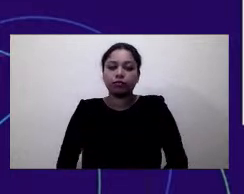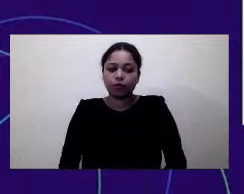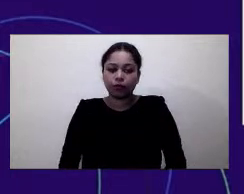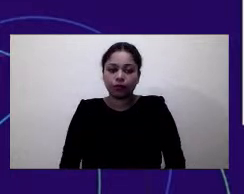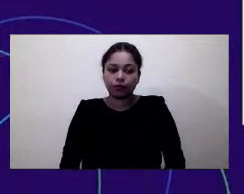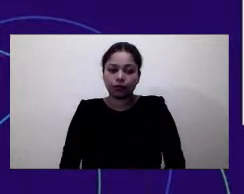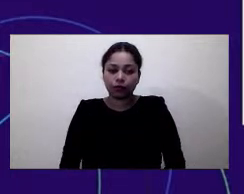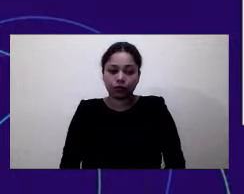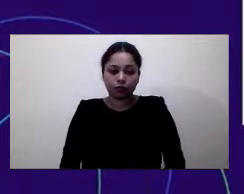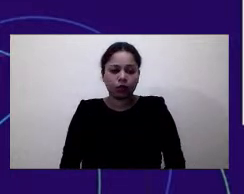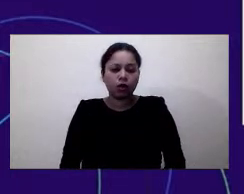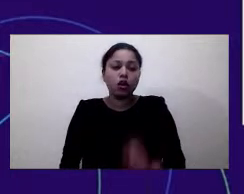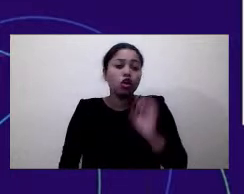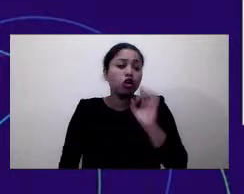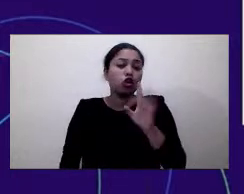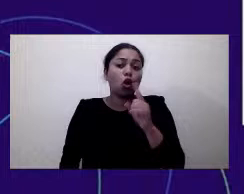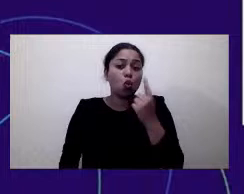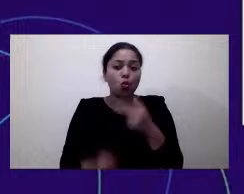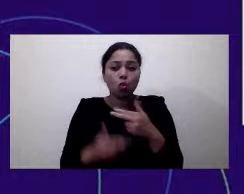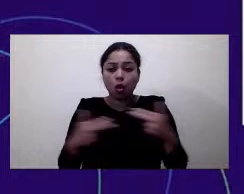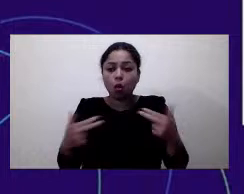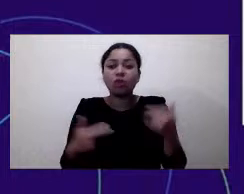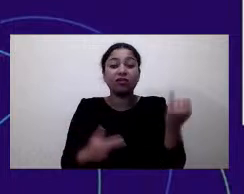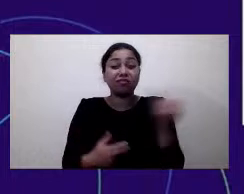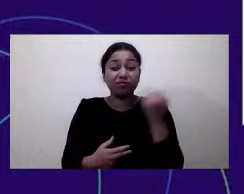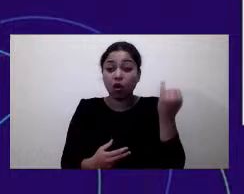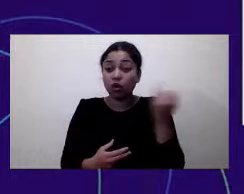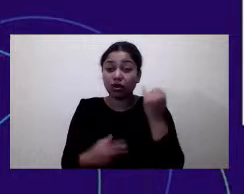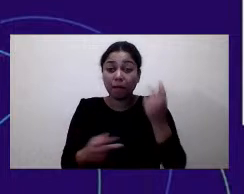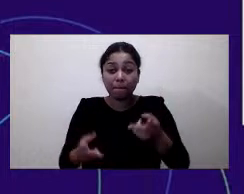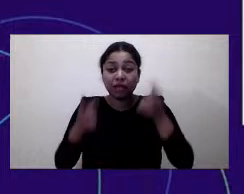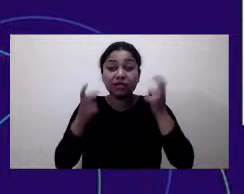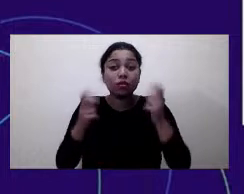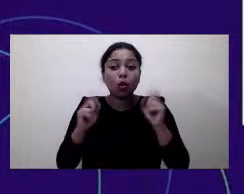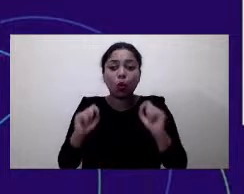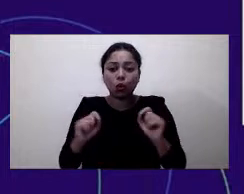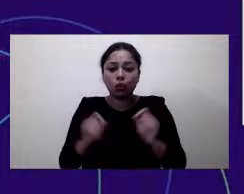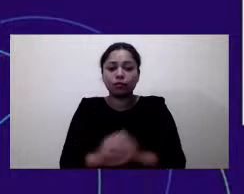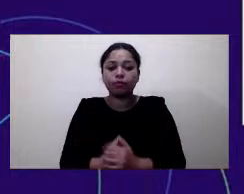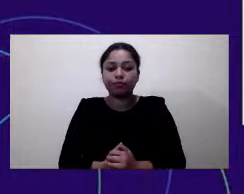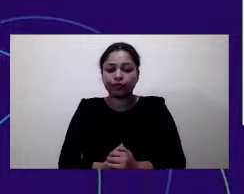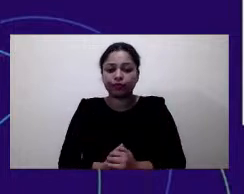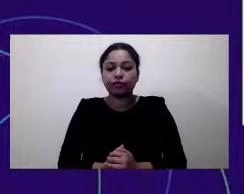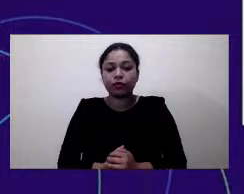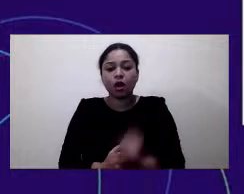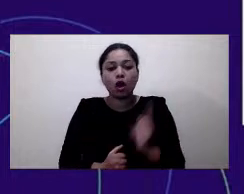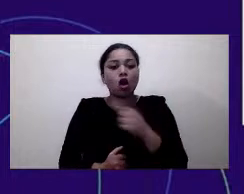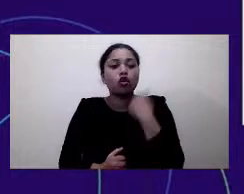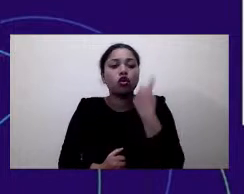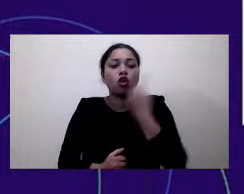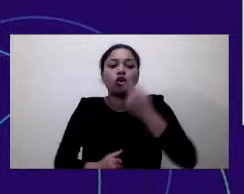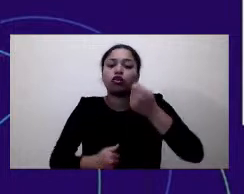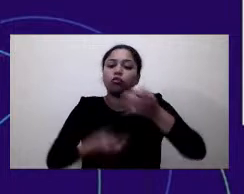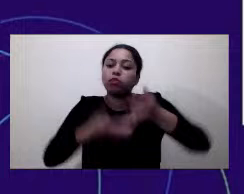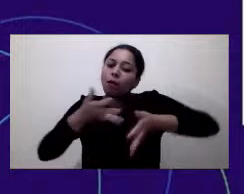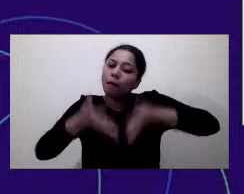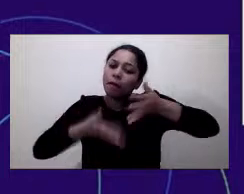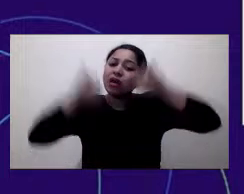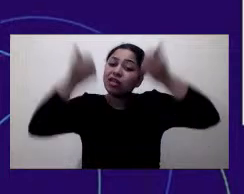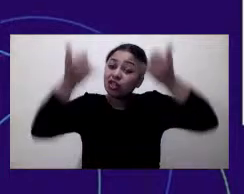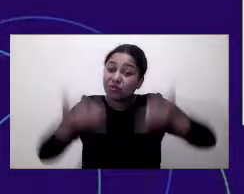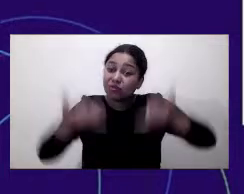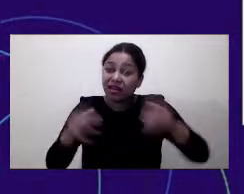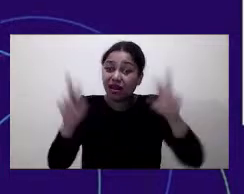Okay. So one thing that it's important to realize is that when we're talking about assessment, we are not